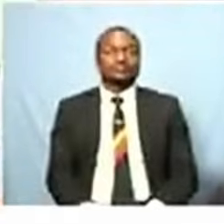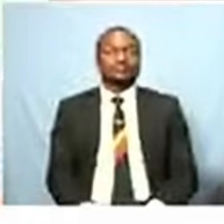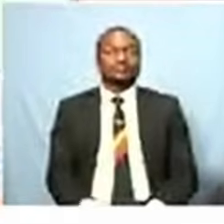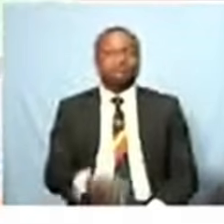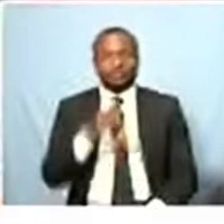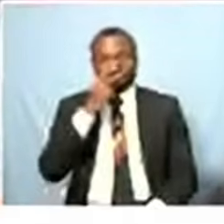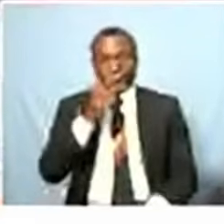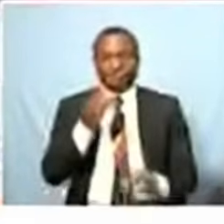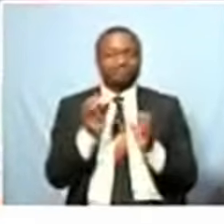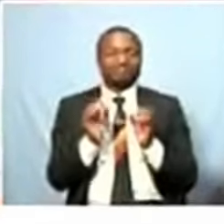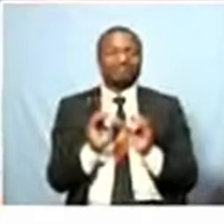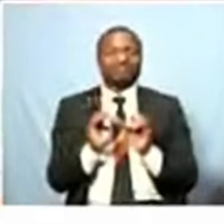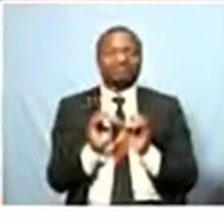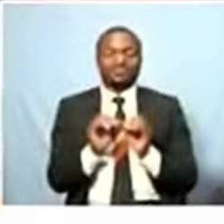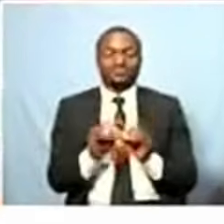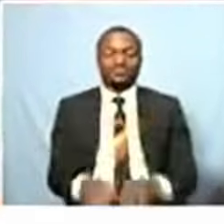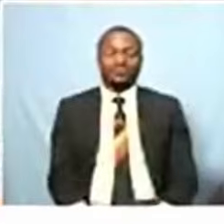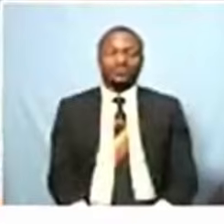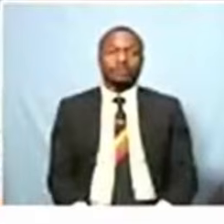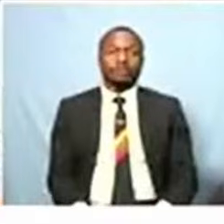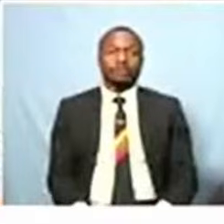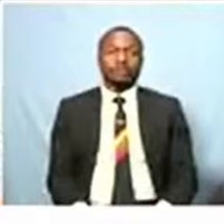I see none.